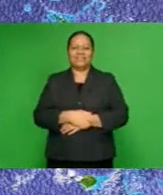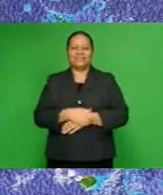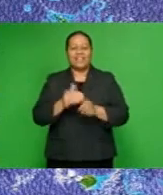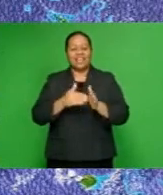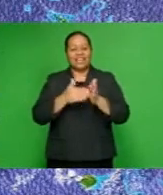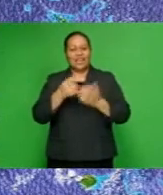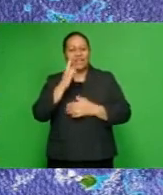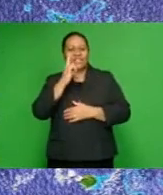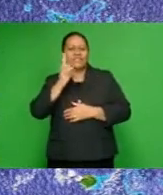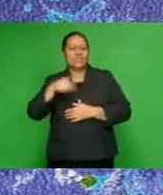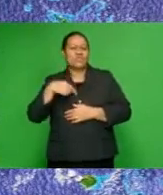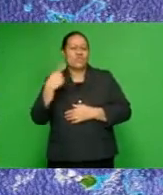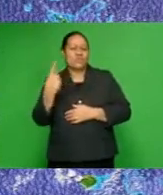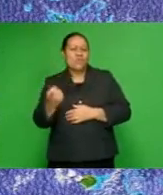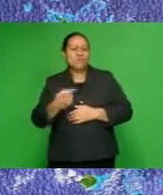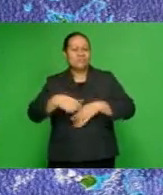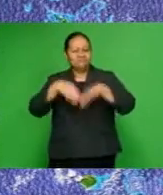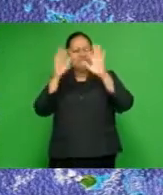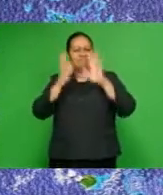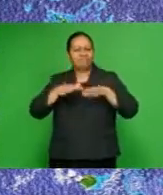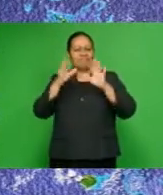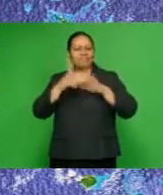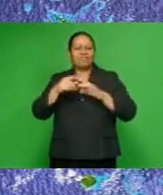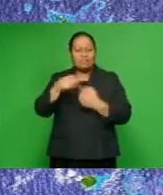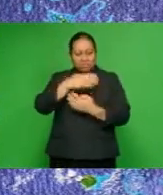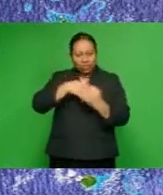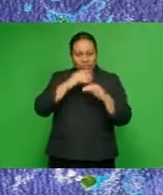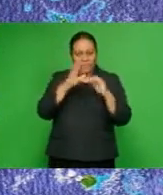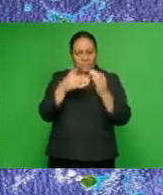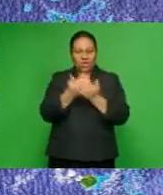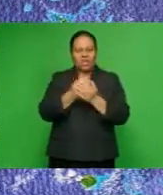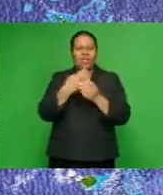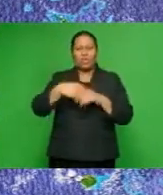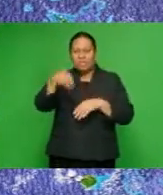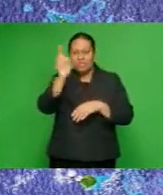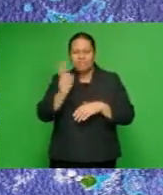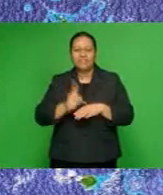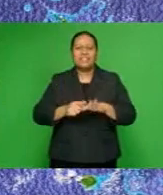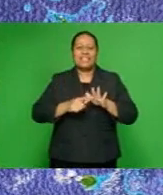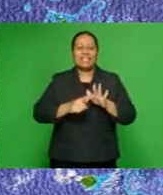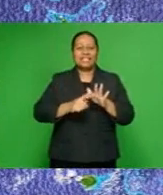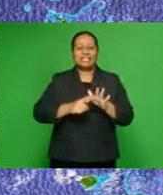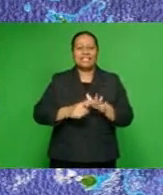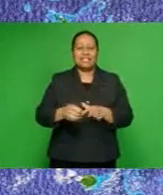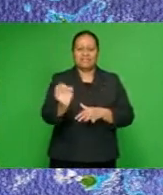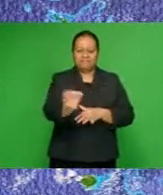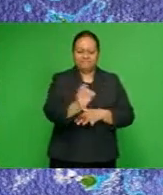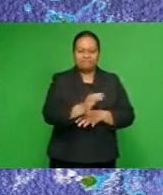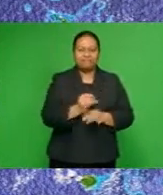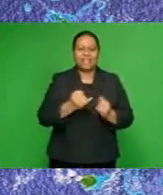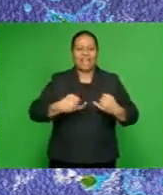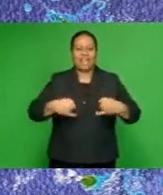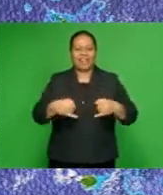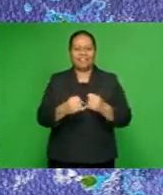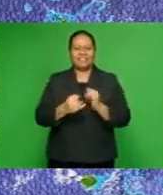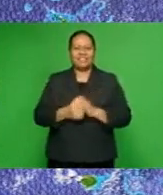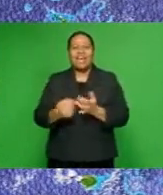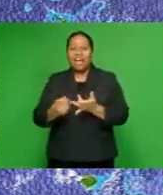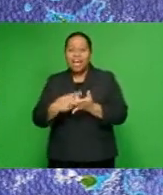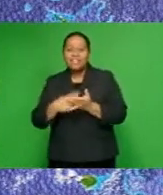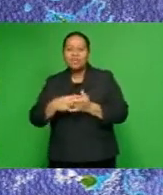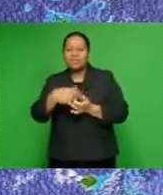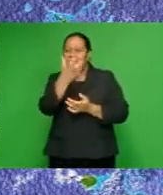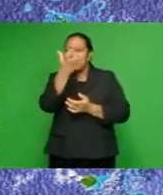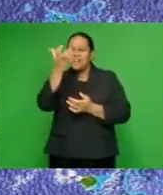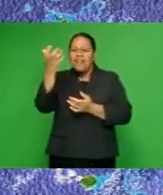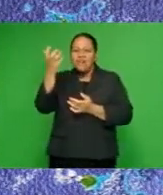outlook for tomorrow, occasional showers and isolated thunderstorms over the eastern parts and interior of the larger islands. Elsewhere, cloudy periods